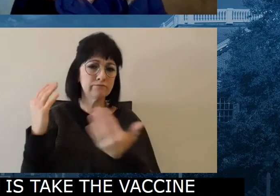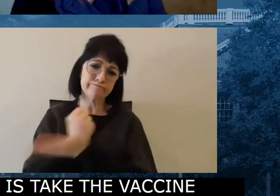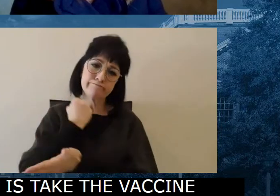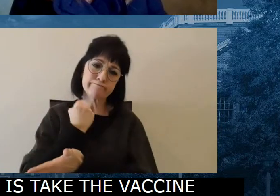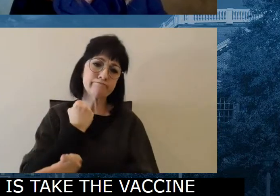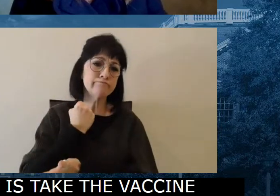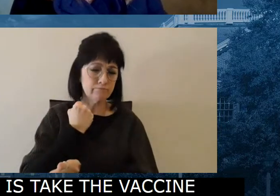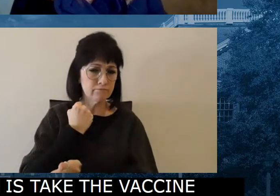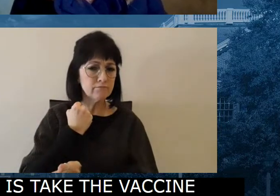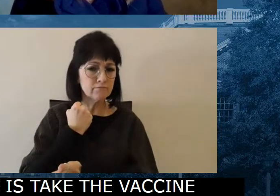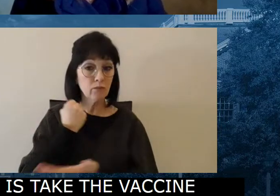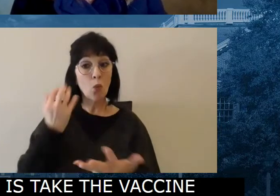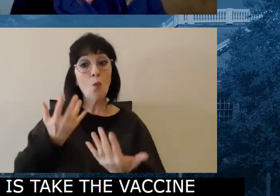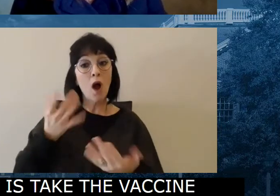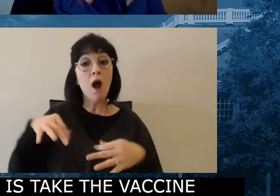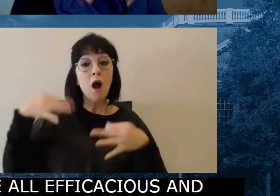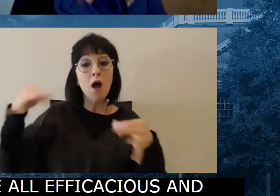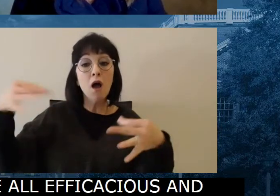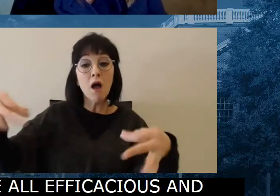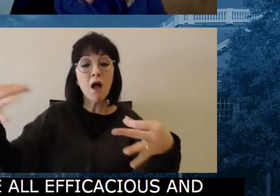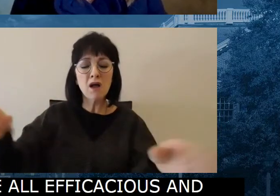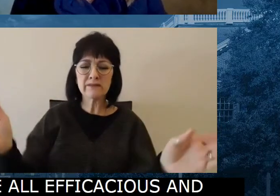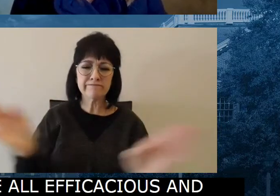but just look at the data.